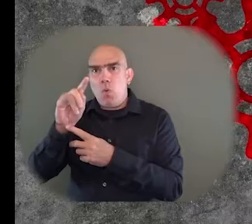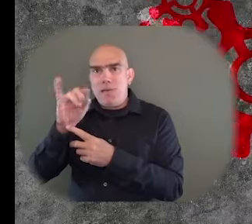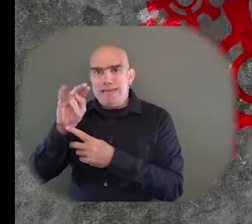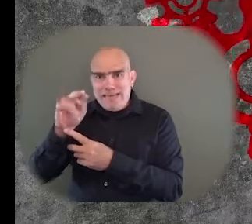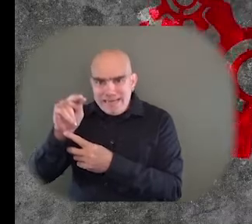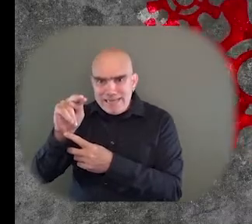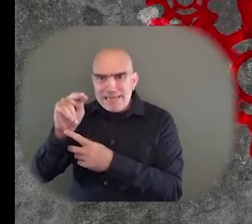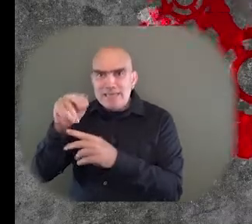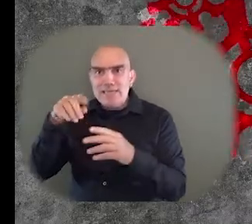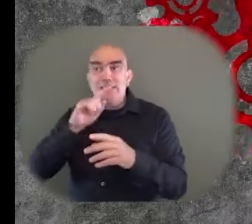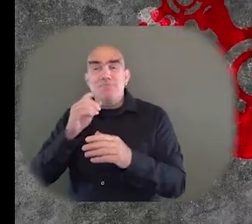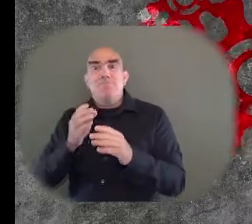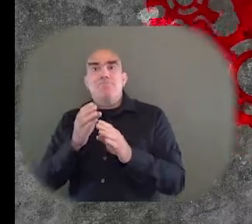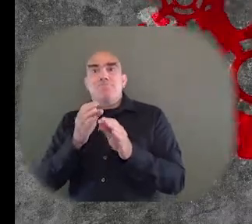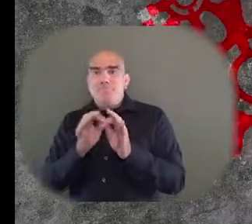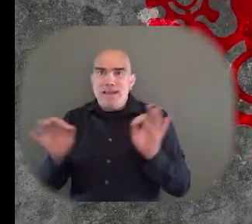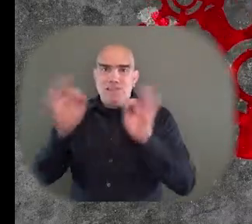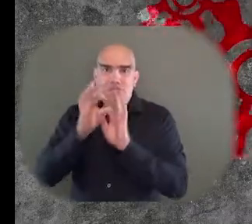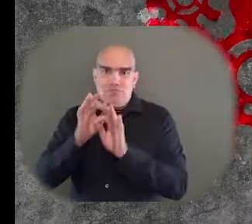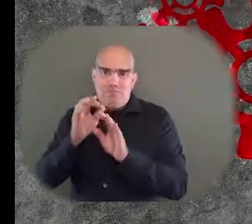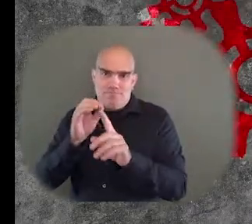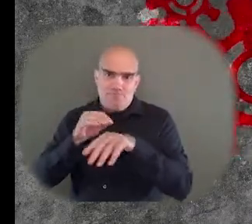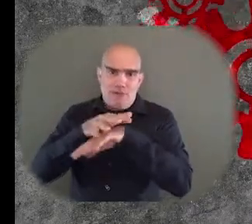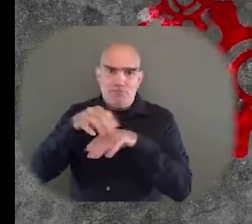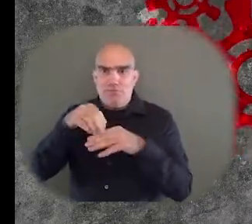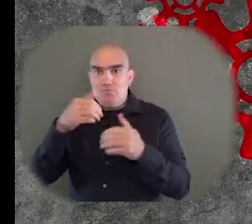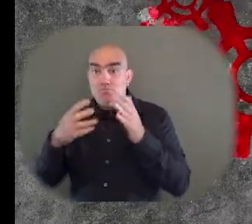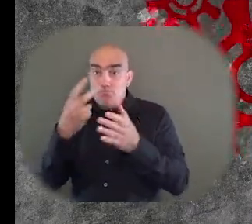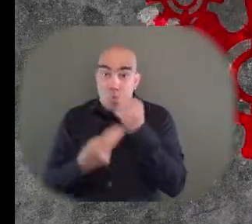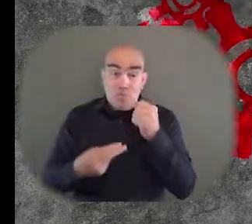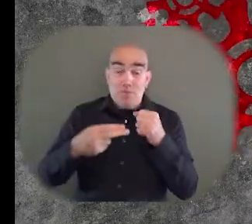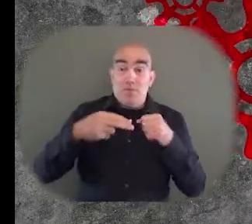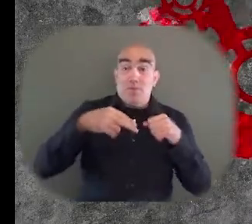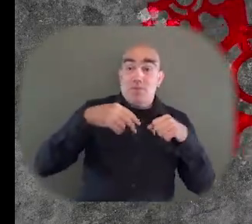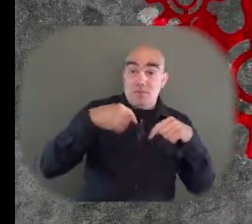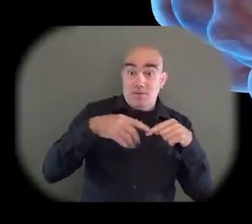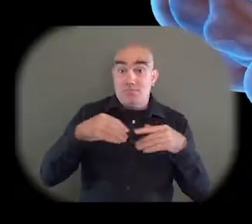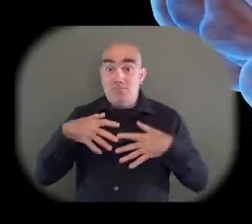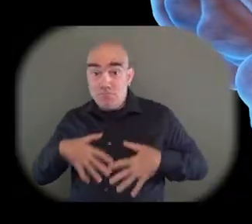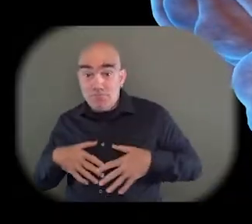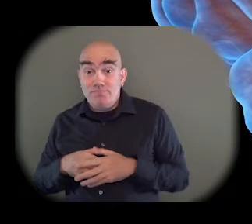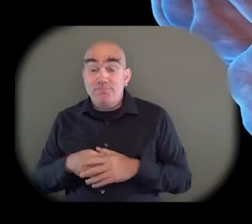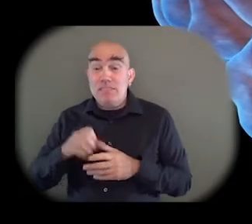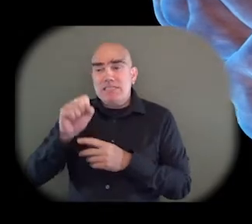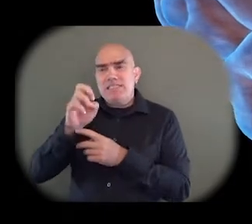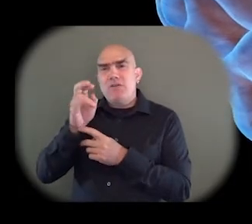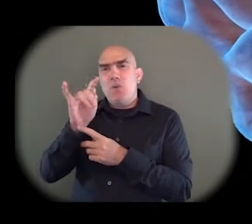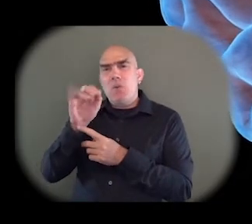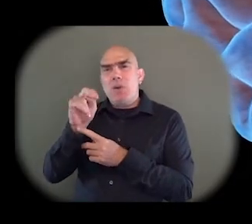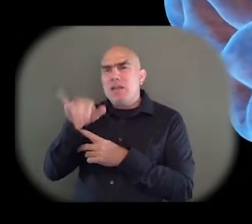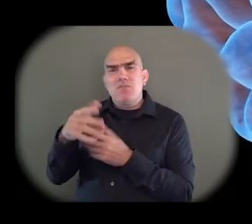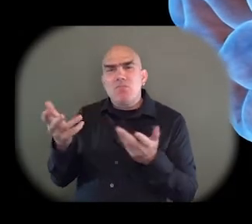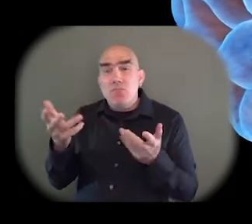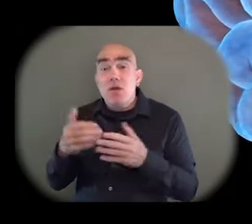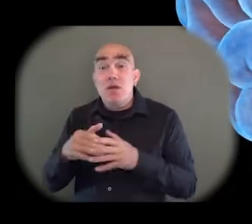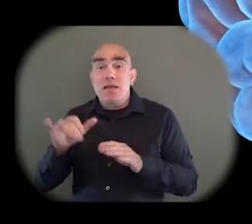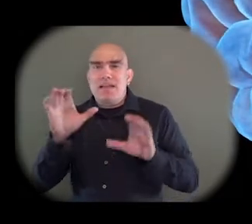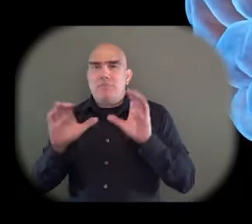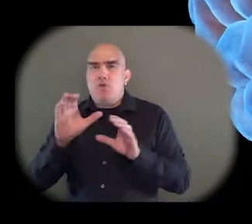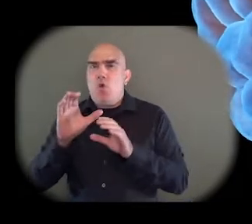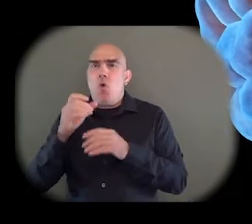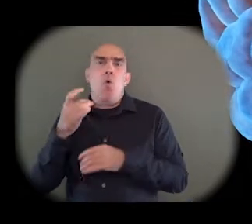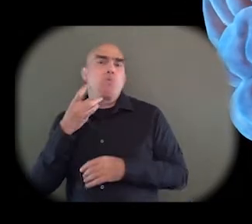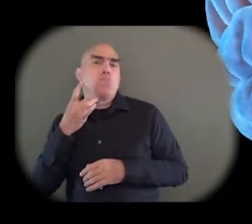Serotonin is a chemical hormone that stabilizes mood and happiness. Also, anxious and depressed brains handle